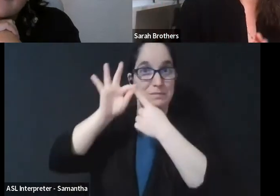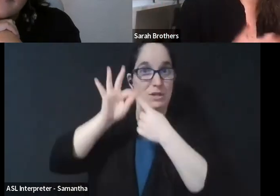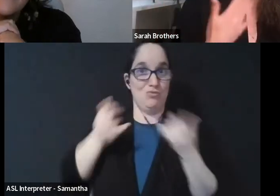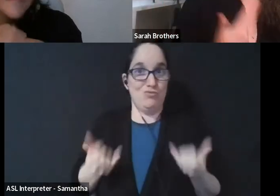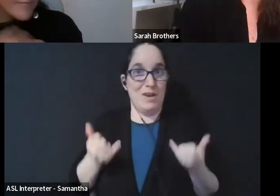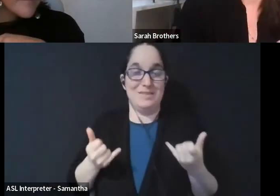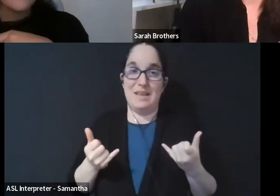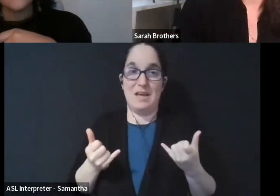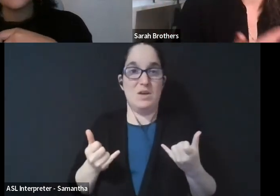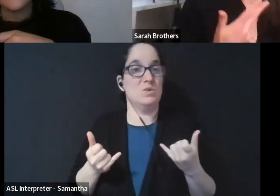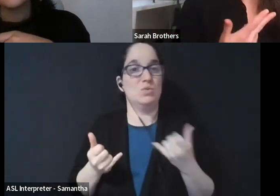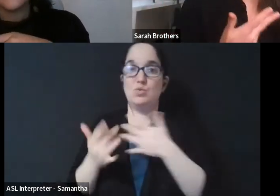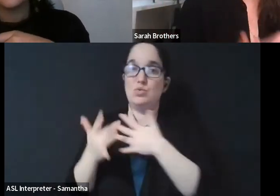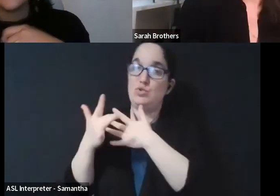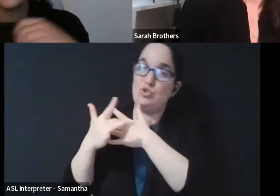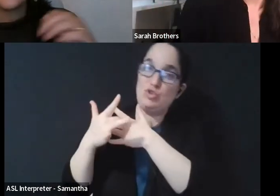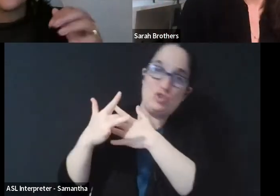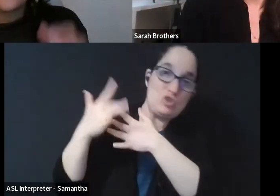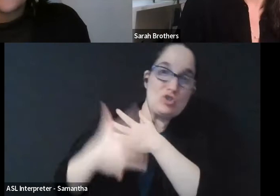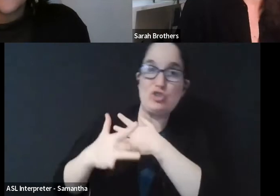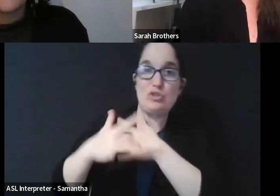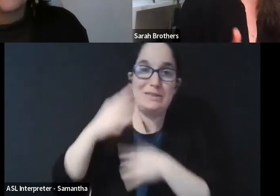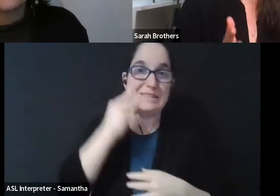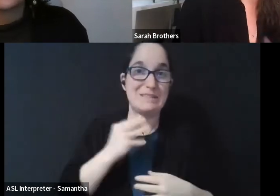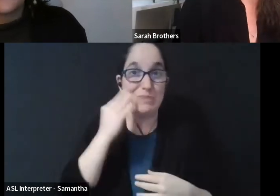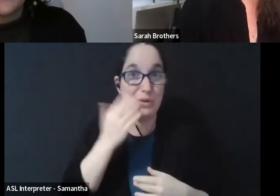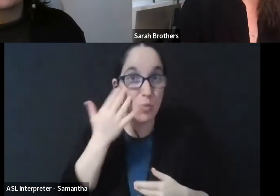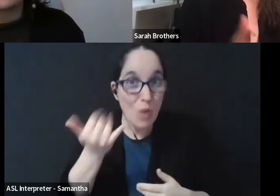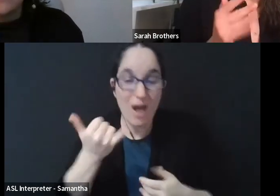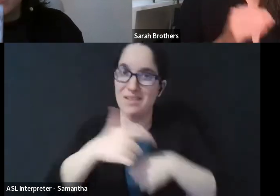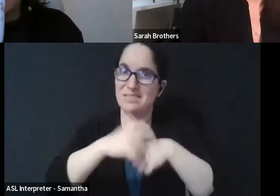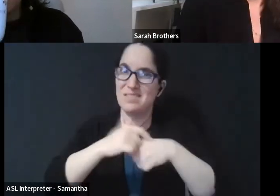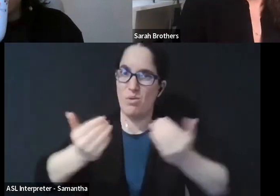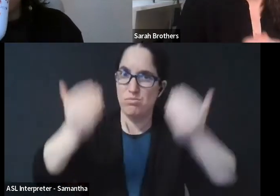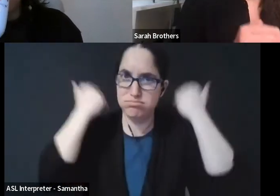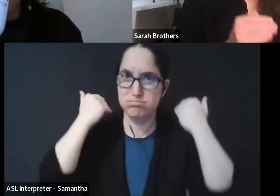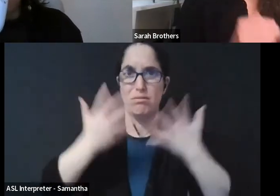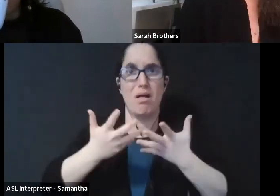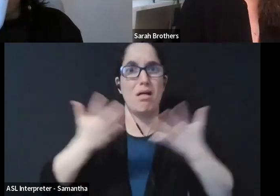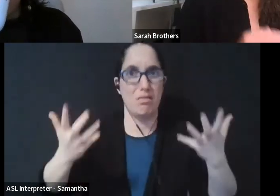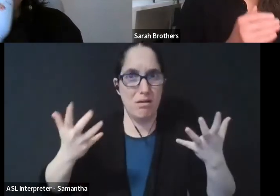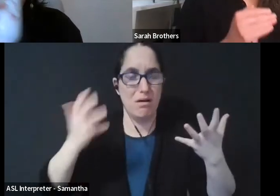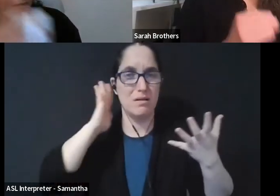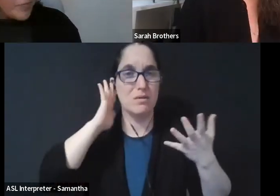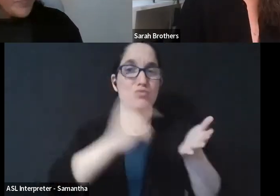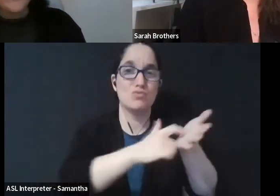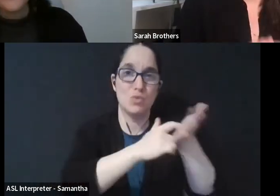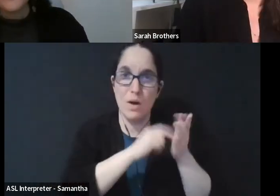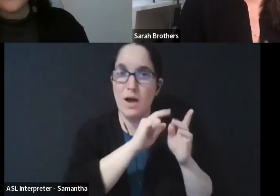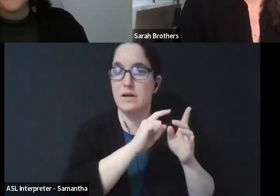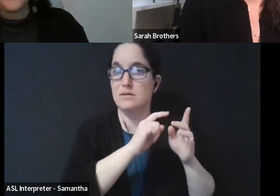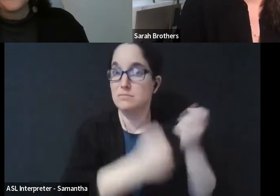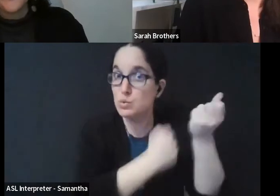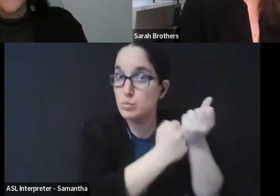as a very junior researcher, because it's super time-consuming. Takes a lot of mentorship and support and